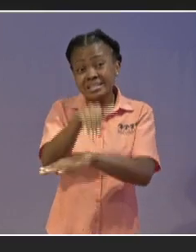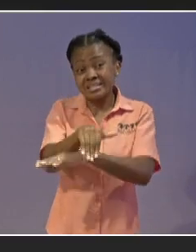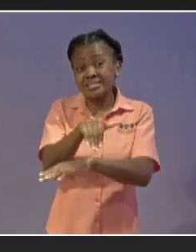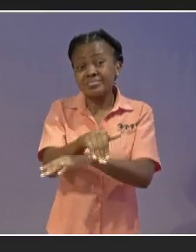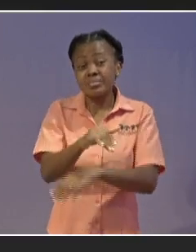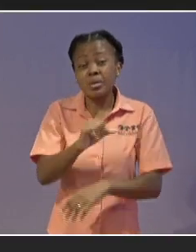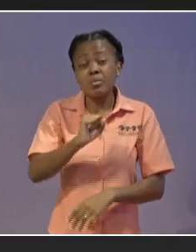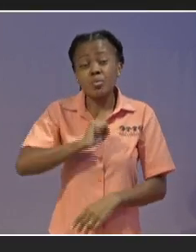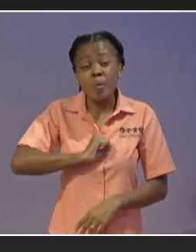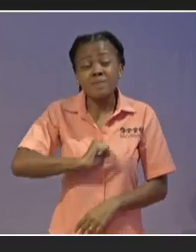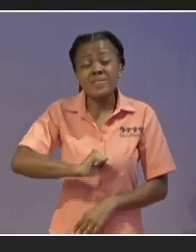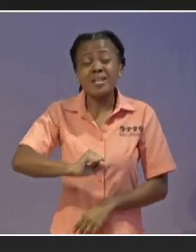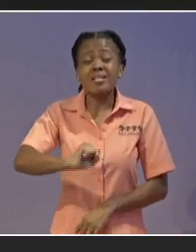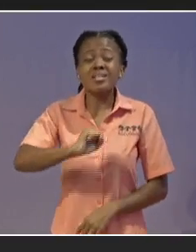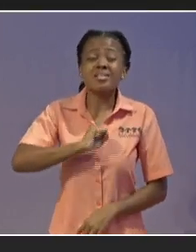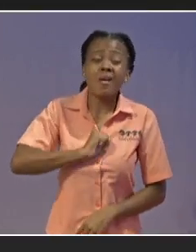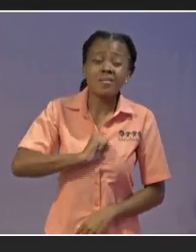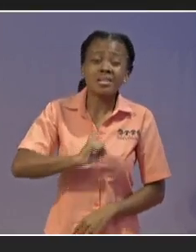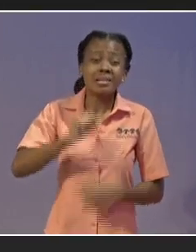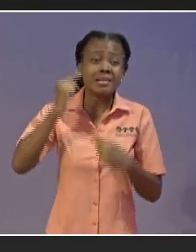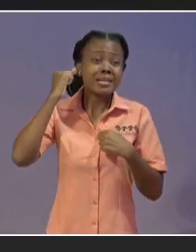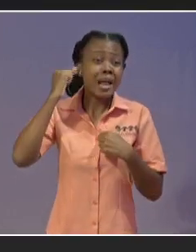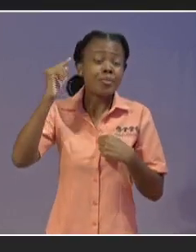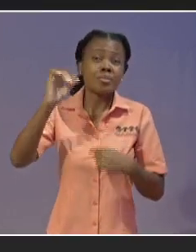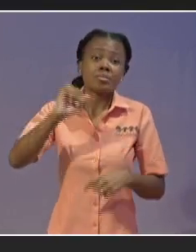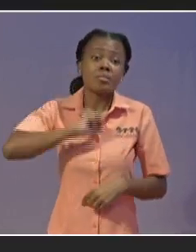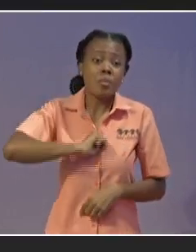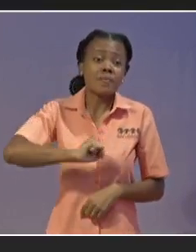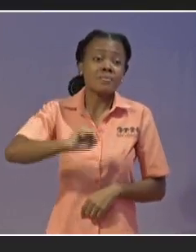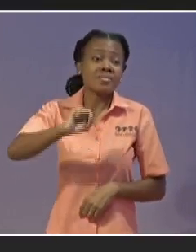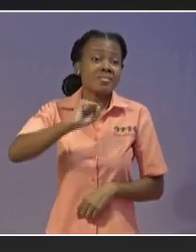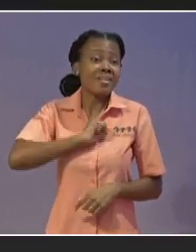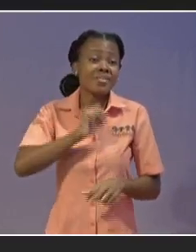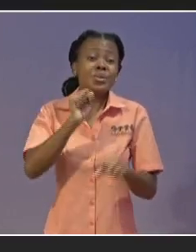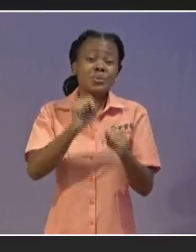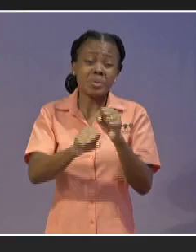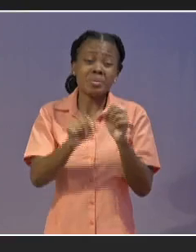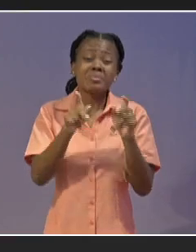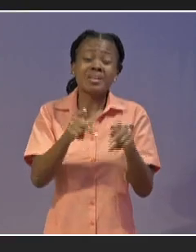to expect as a parent or guardian. Next slide, please.